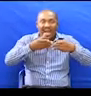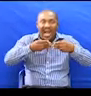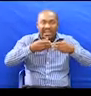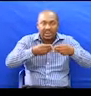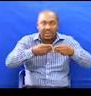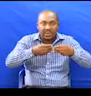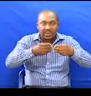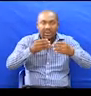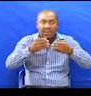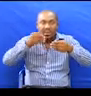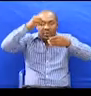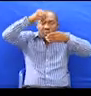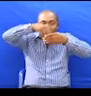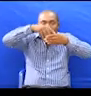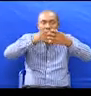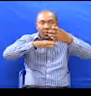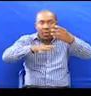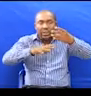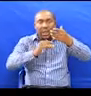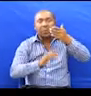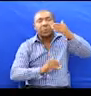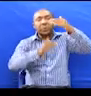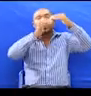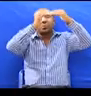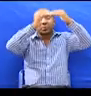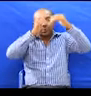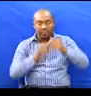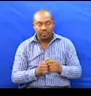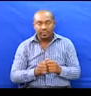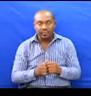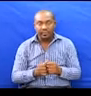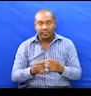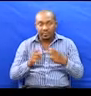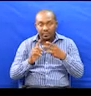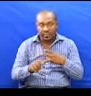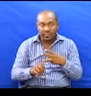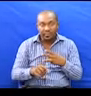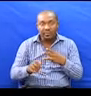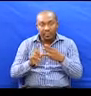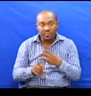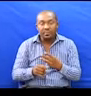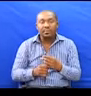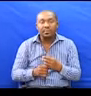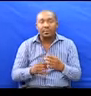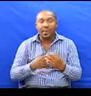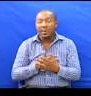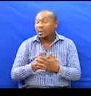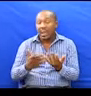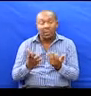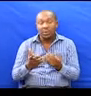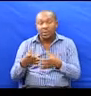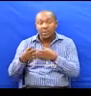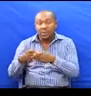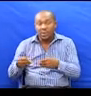Second, they are soluble in organic solvent, but insoluble in what? In water. They cannot dissolve into in what? In water. And